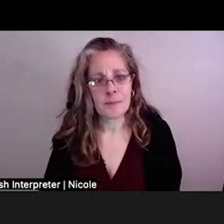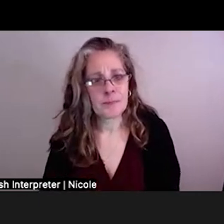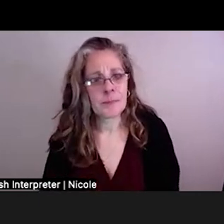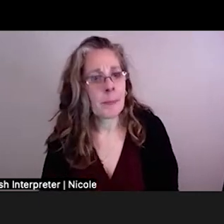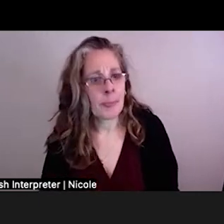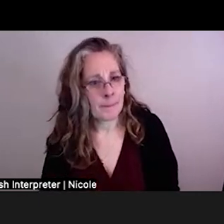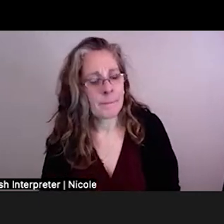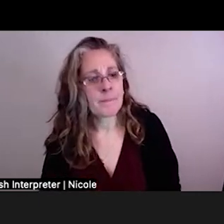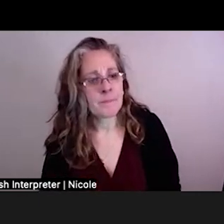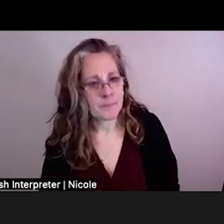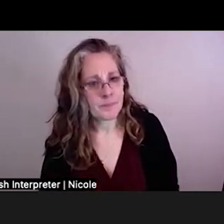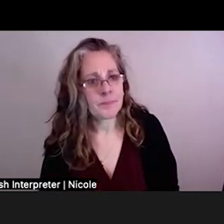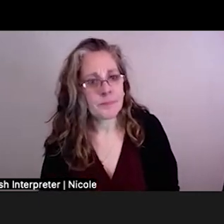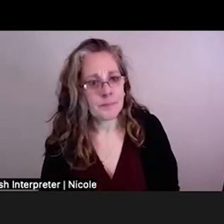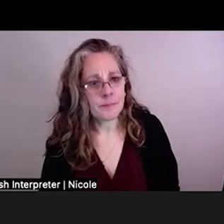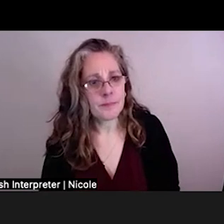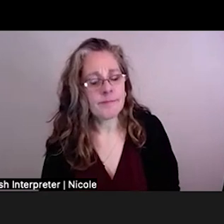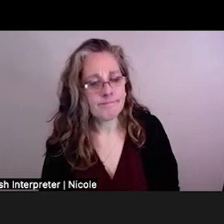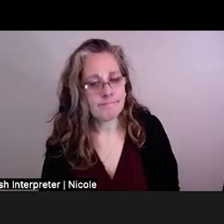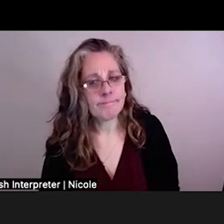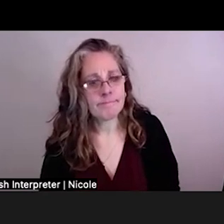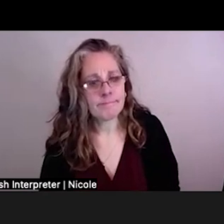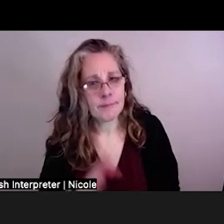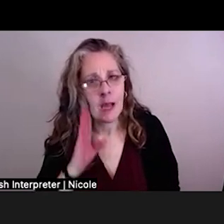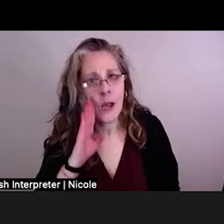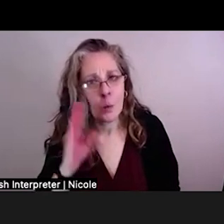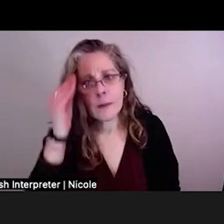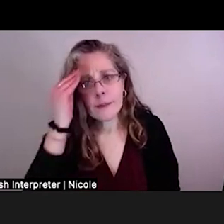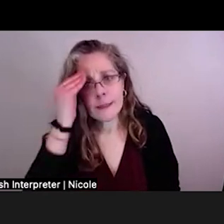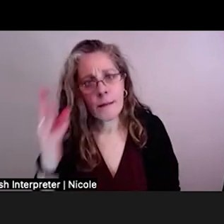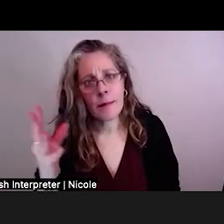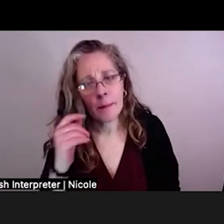I would have them look for their,